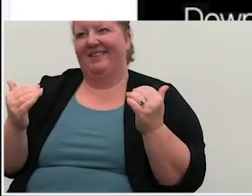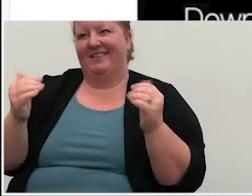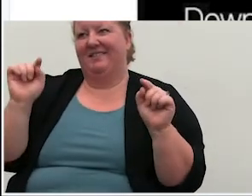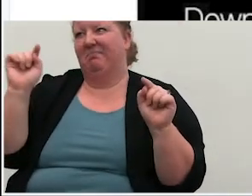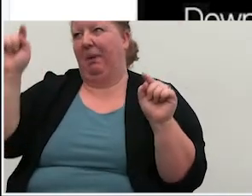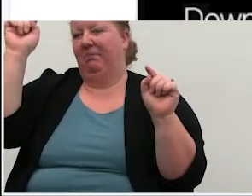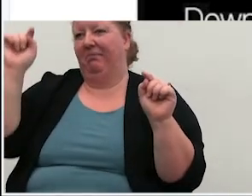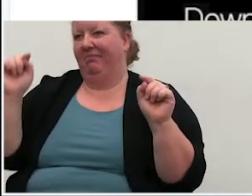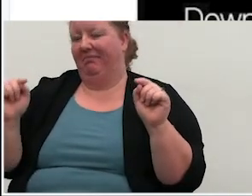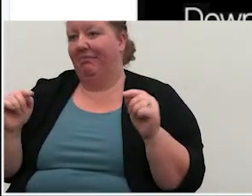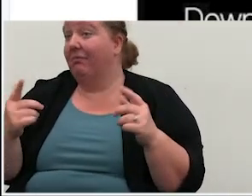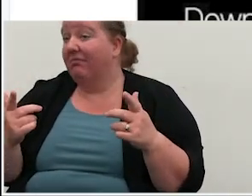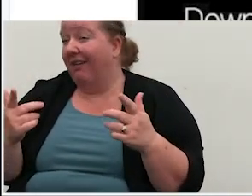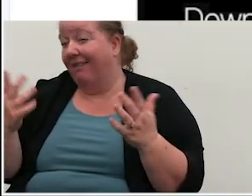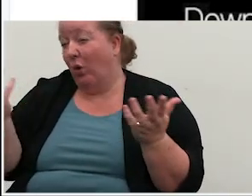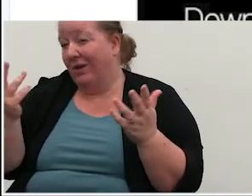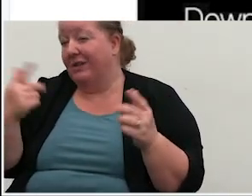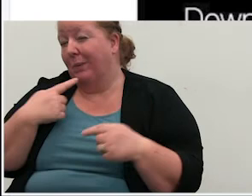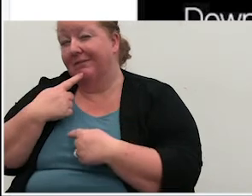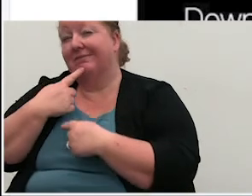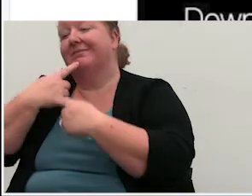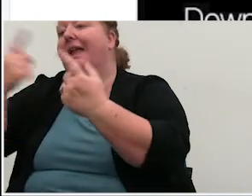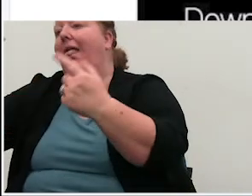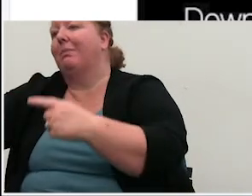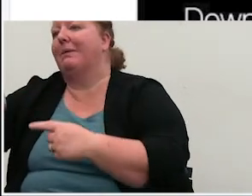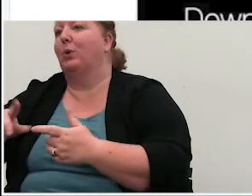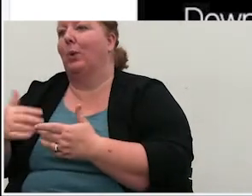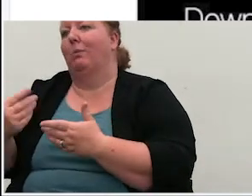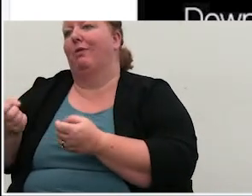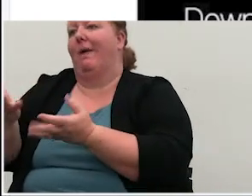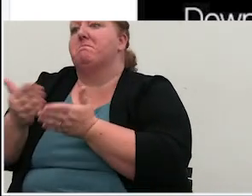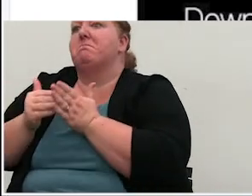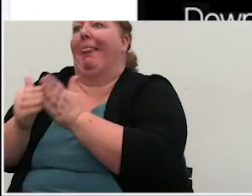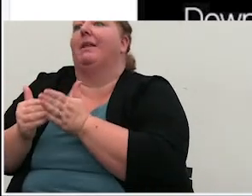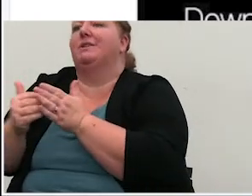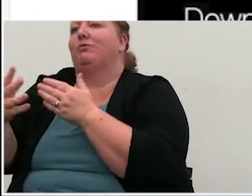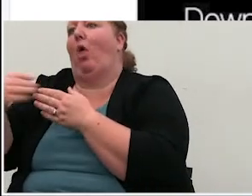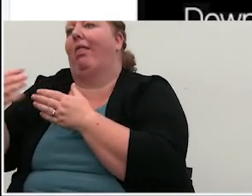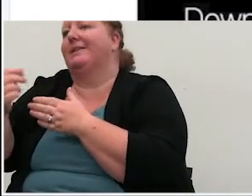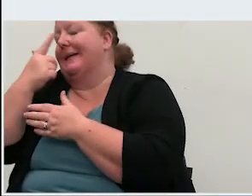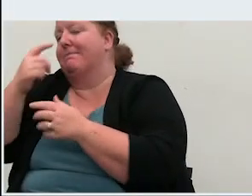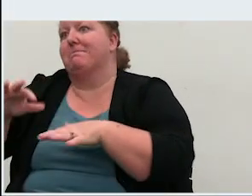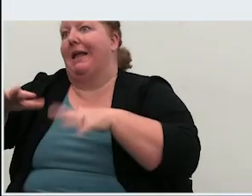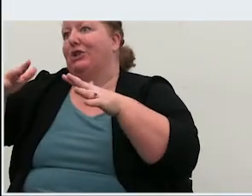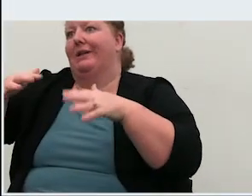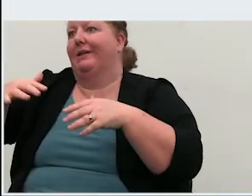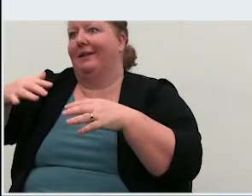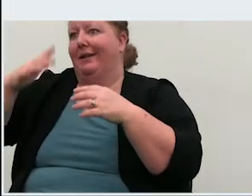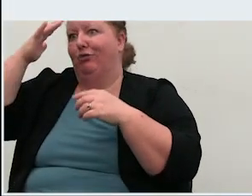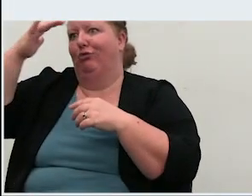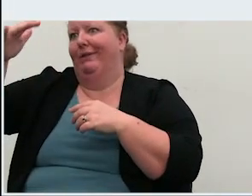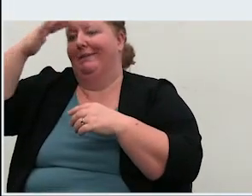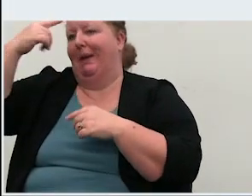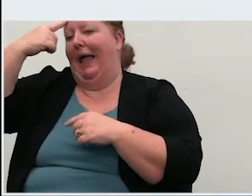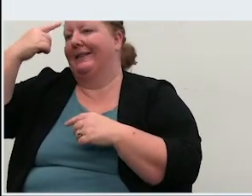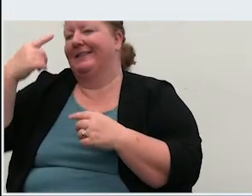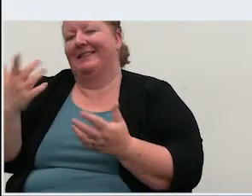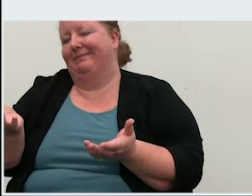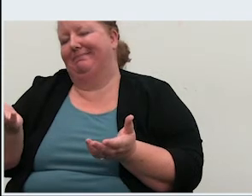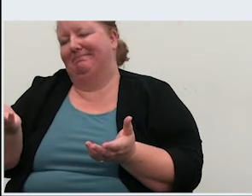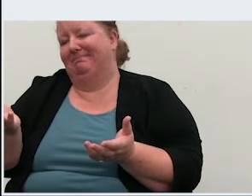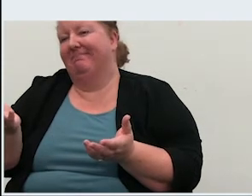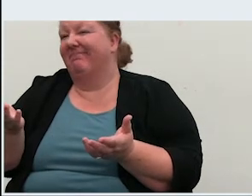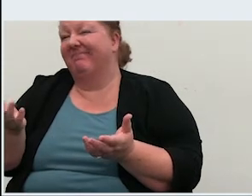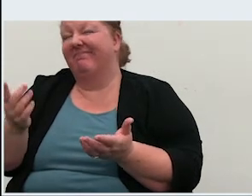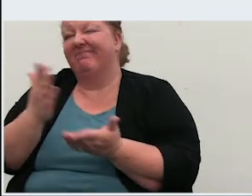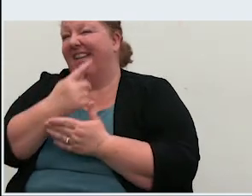It's obviously they're going to tell people who give them millions of dollars that they can magically read your mind. But